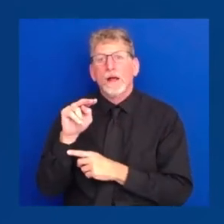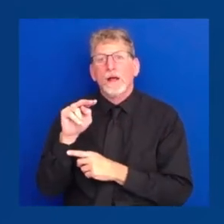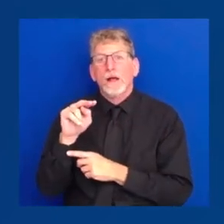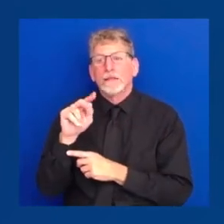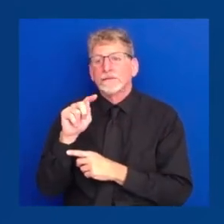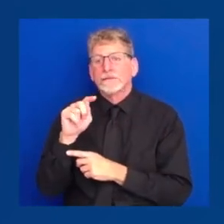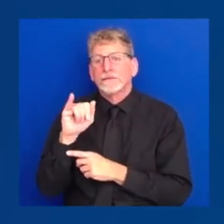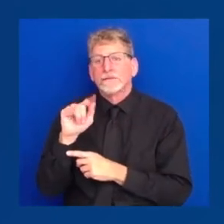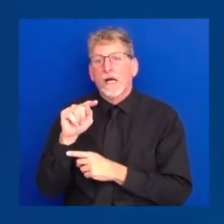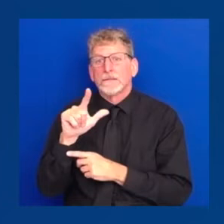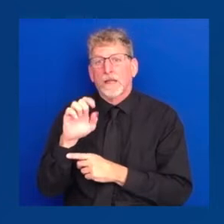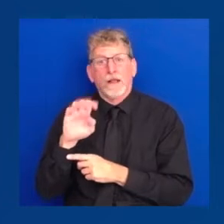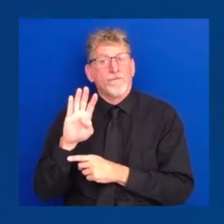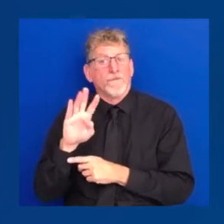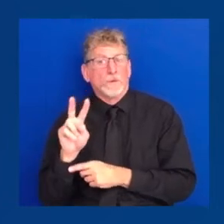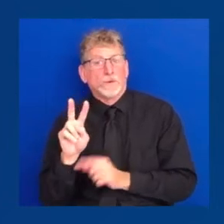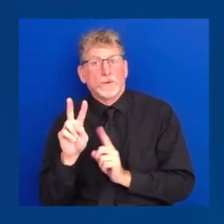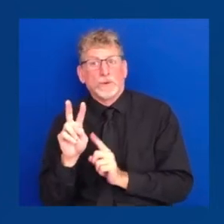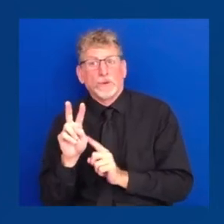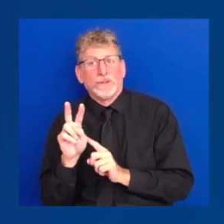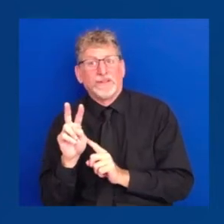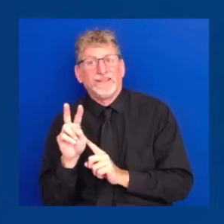effect as a public health emergency?